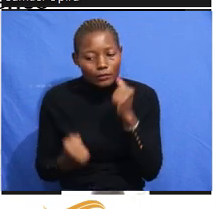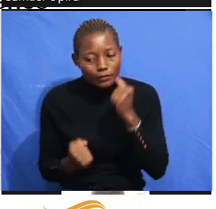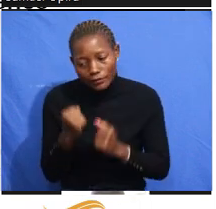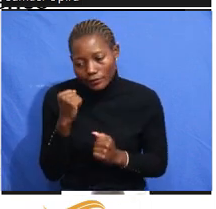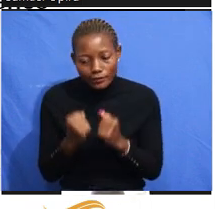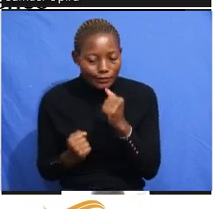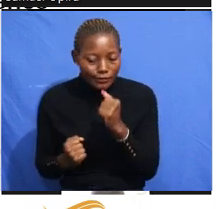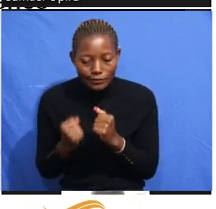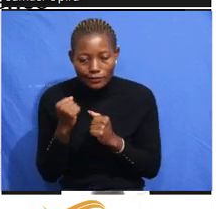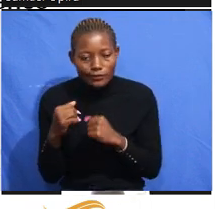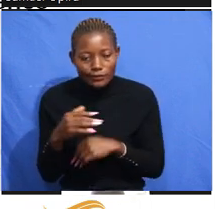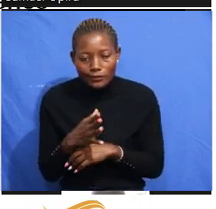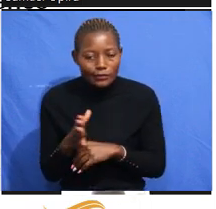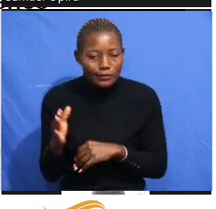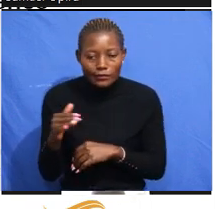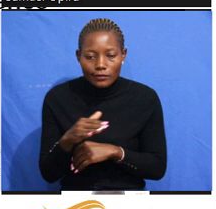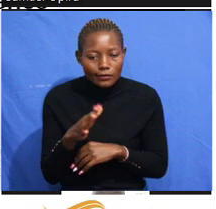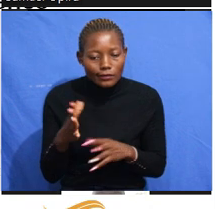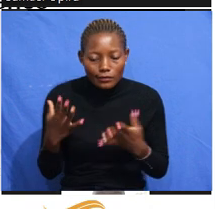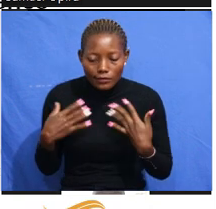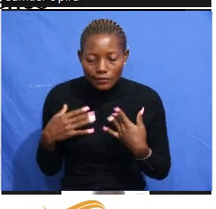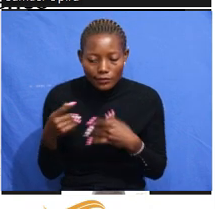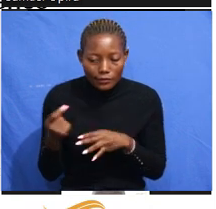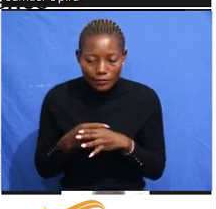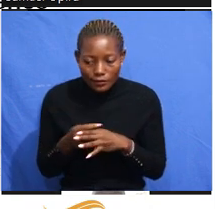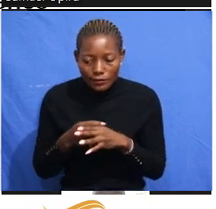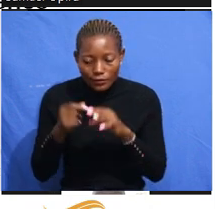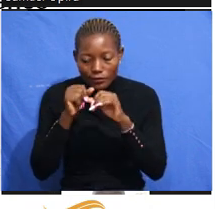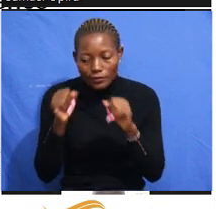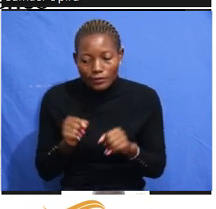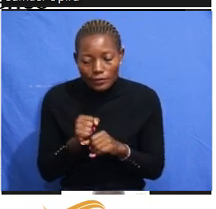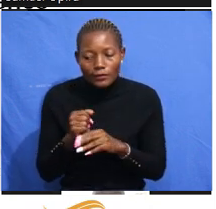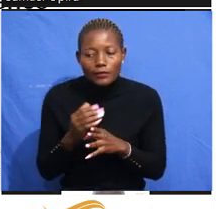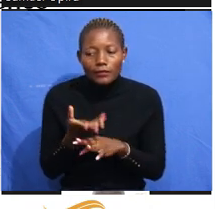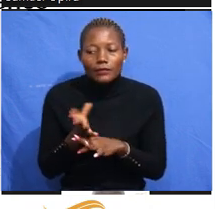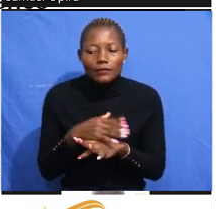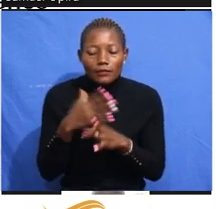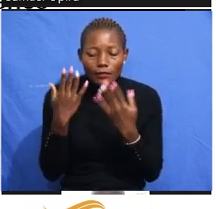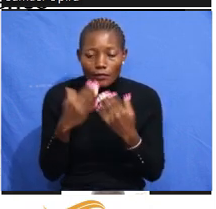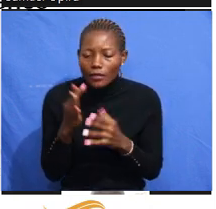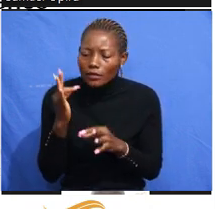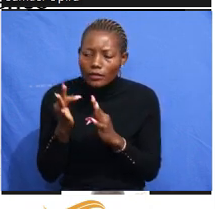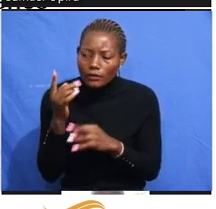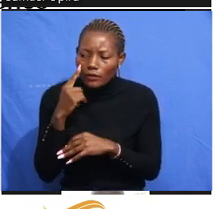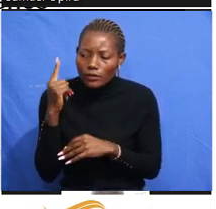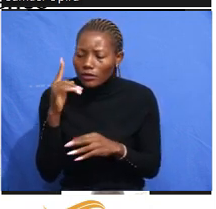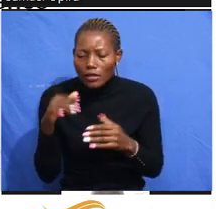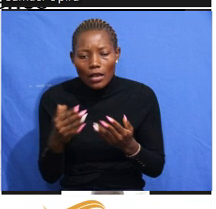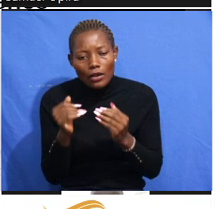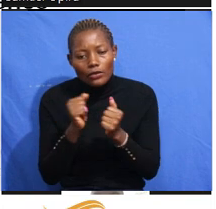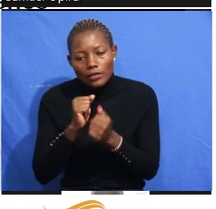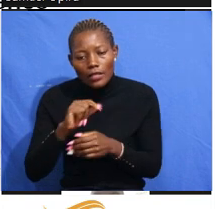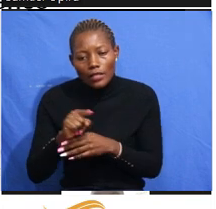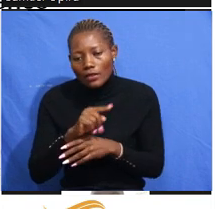are even training the phosphagen system for the finish. If you look at even the way the 10,000 meters is being finished